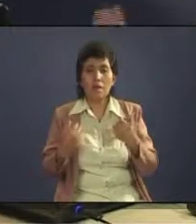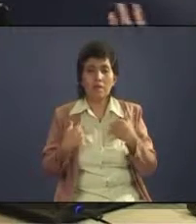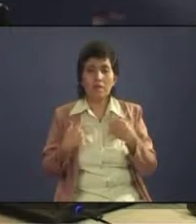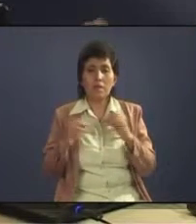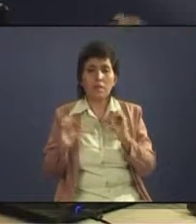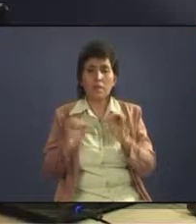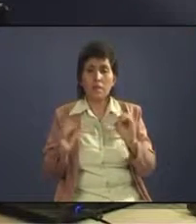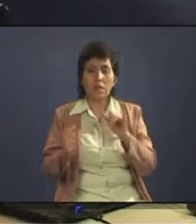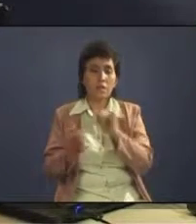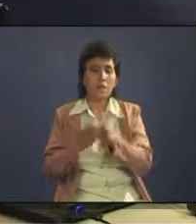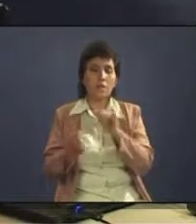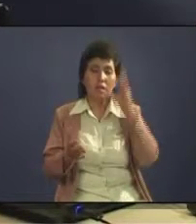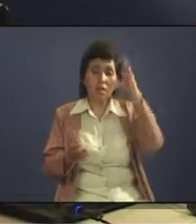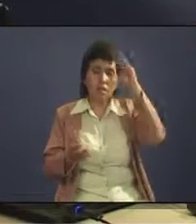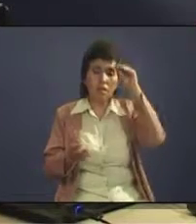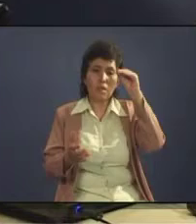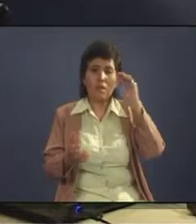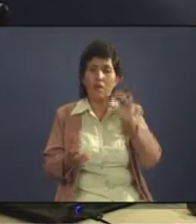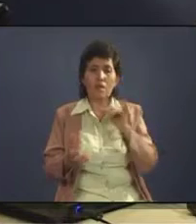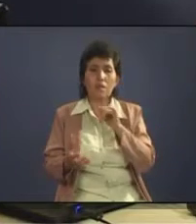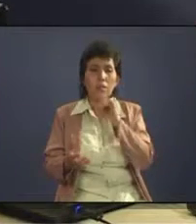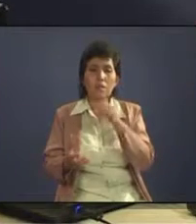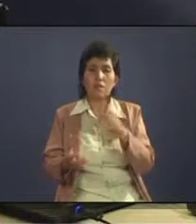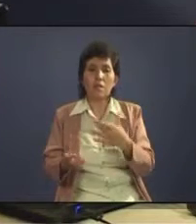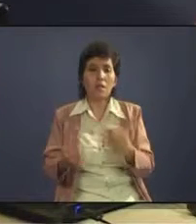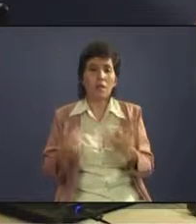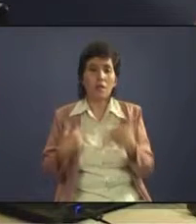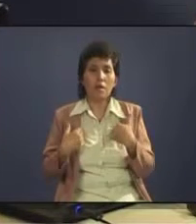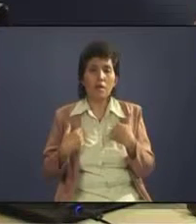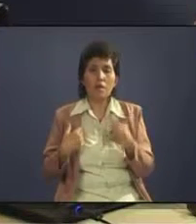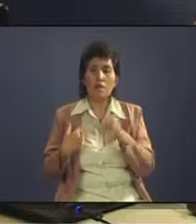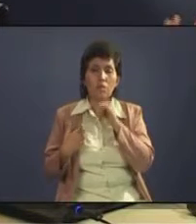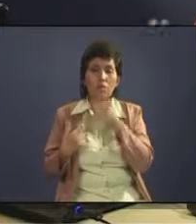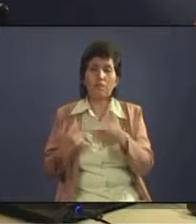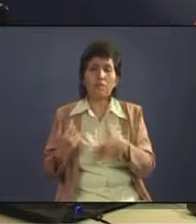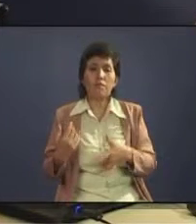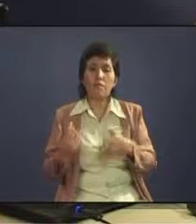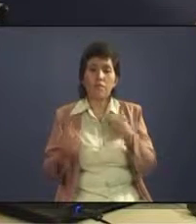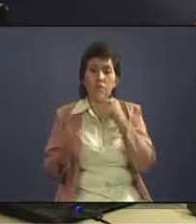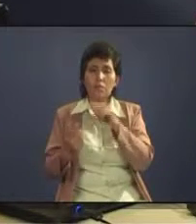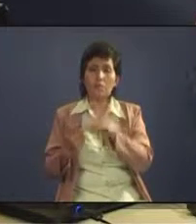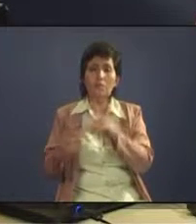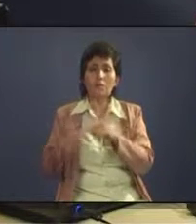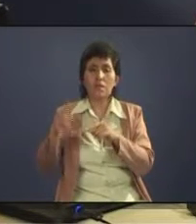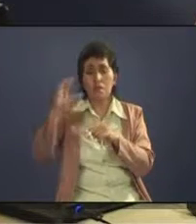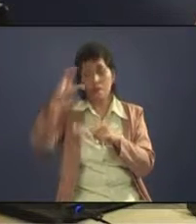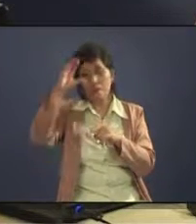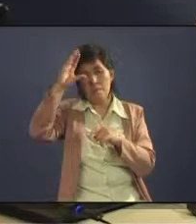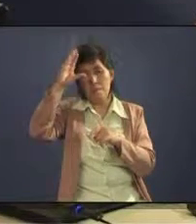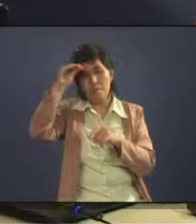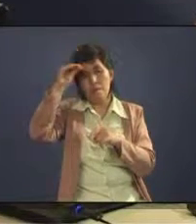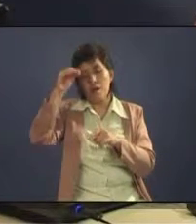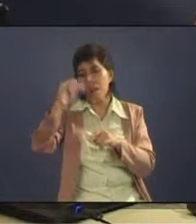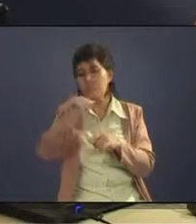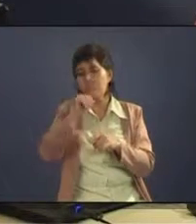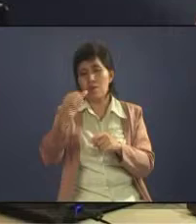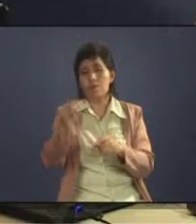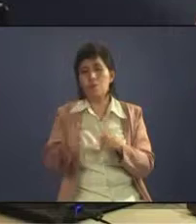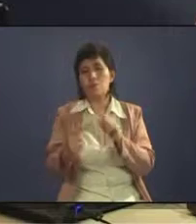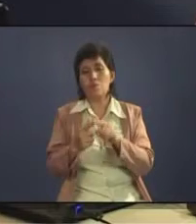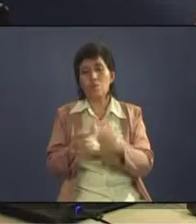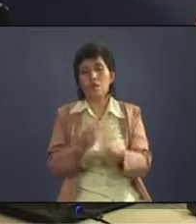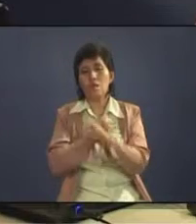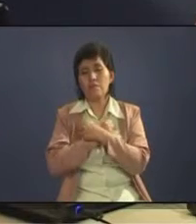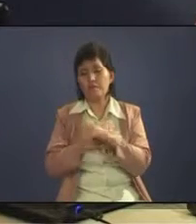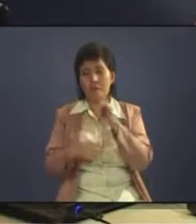related to that guy over there, I don't have anything, I don't feel anything towards that guy, I'm not gonna love, I'm not even